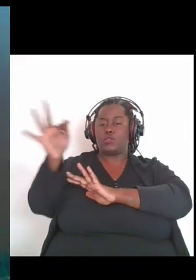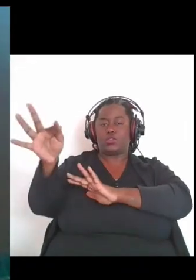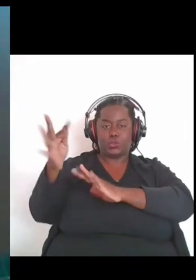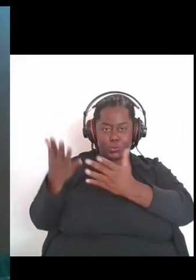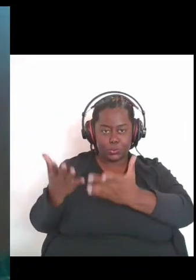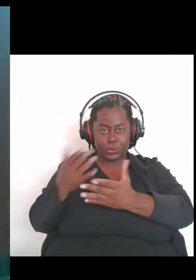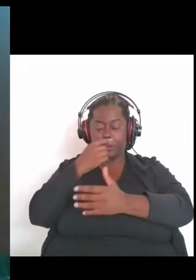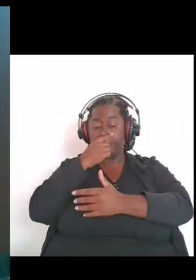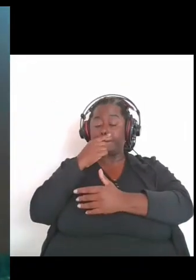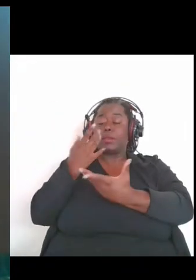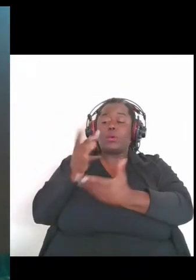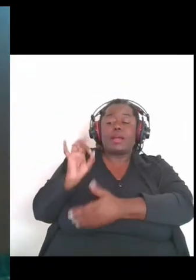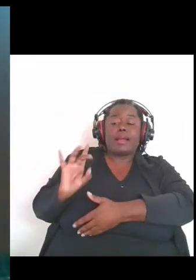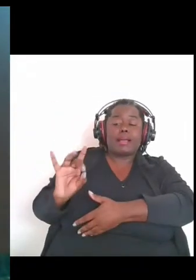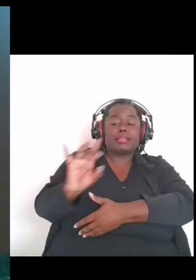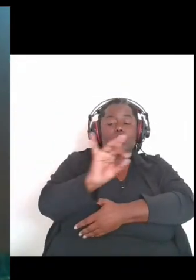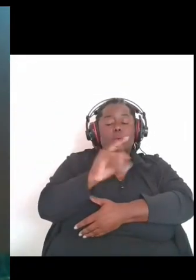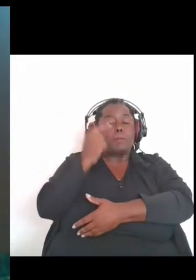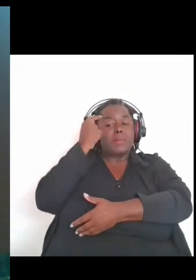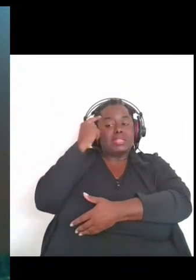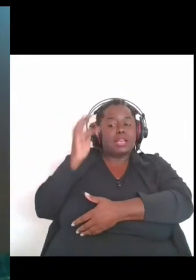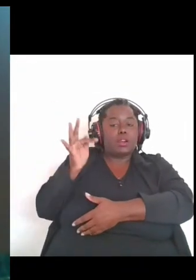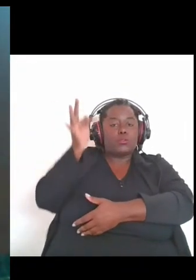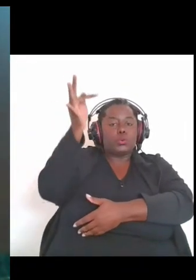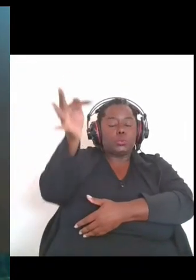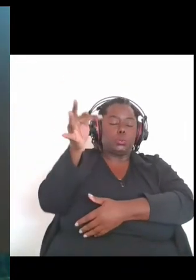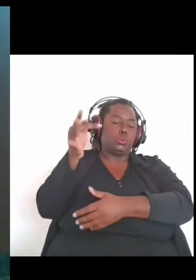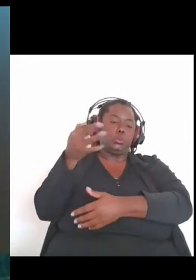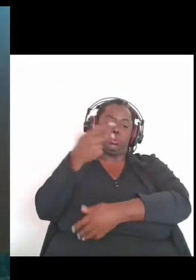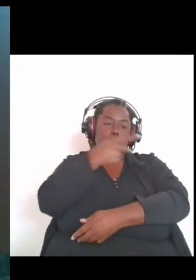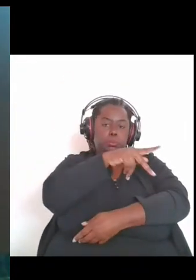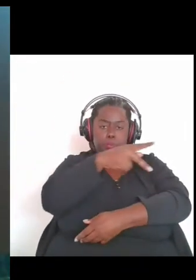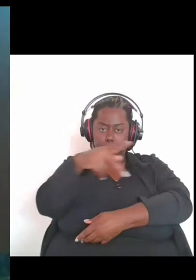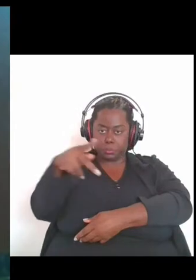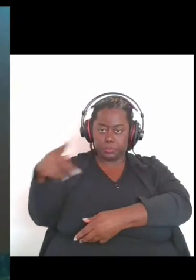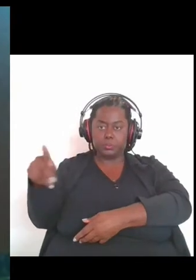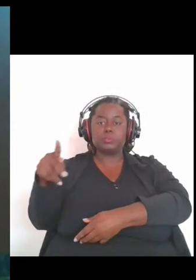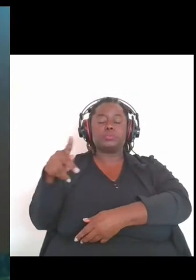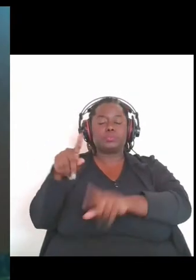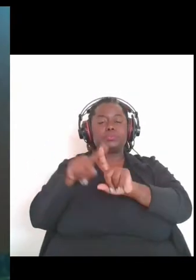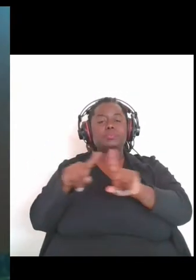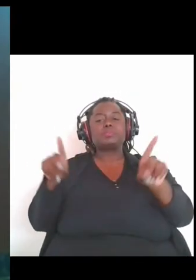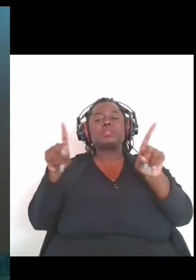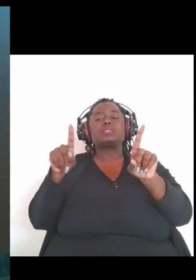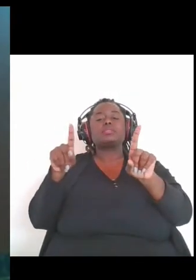of the future so people should think about a future for themselves